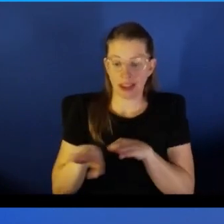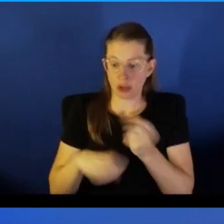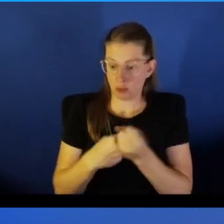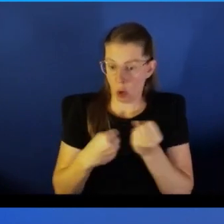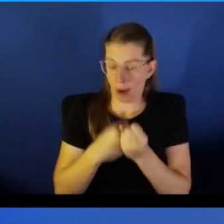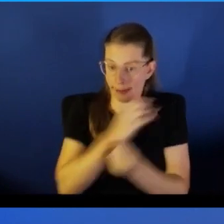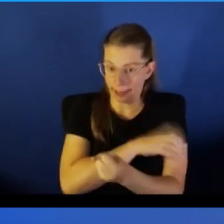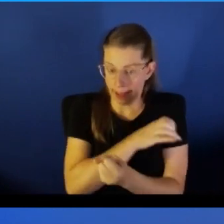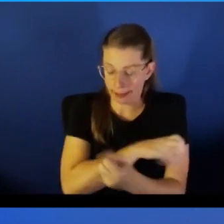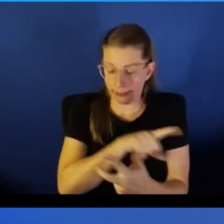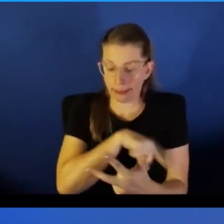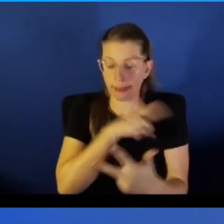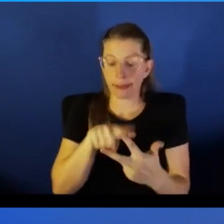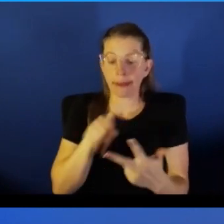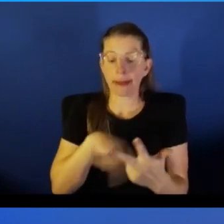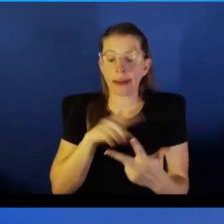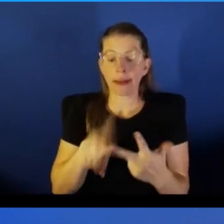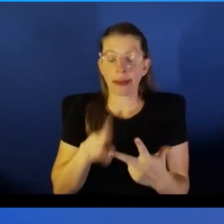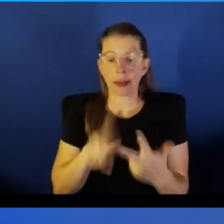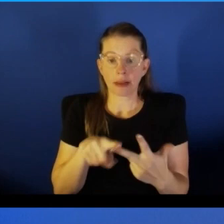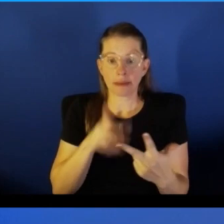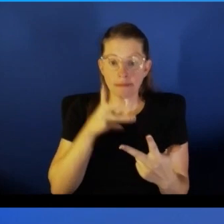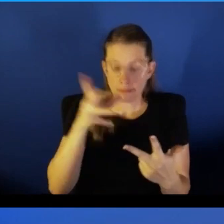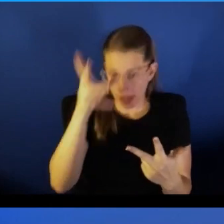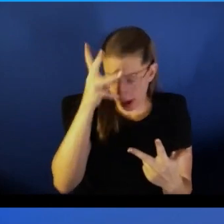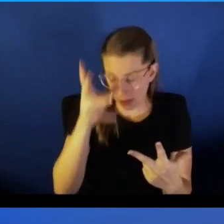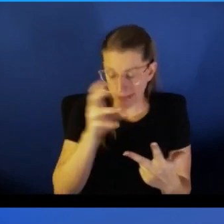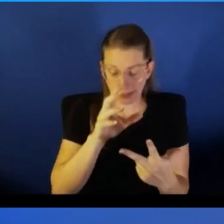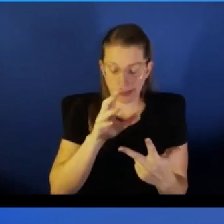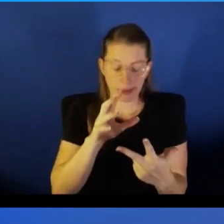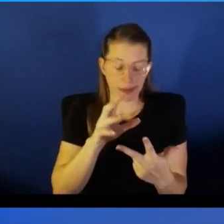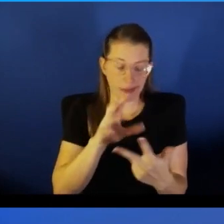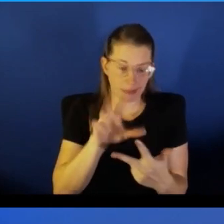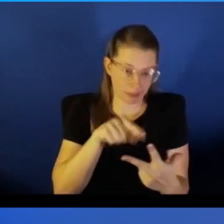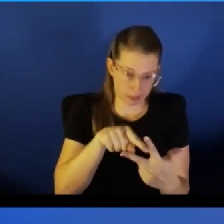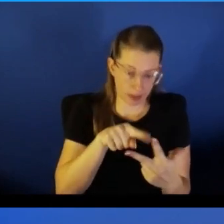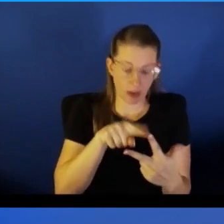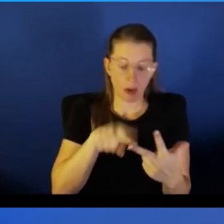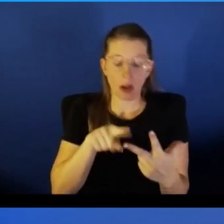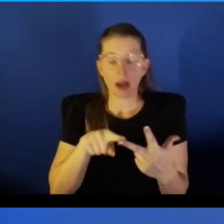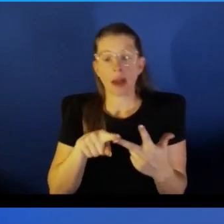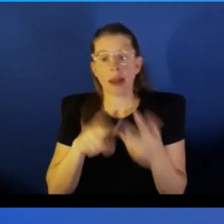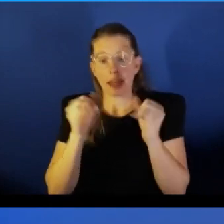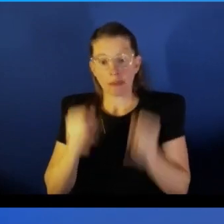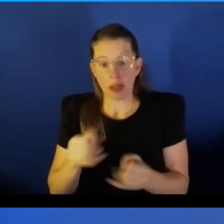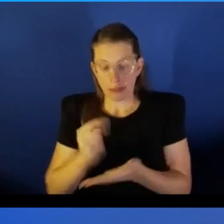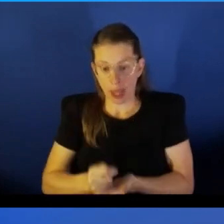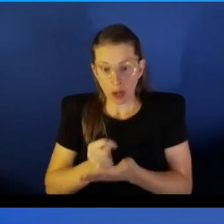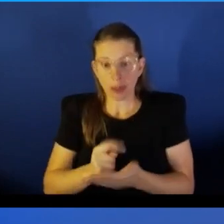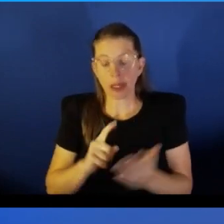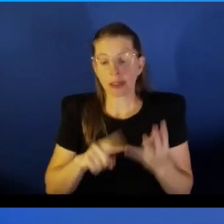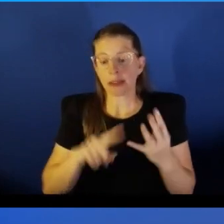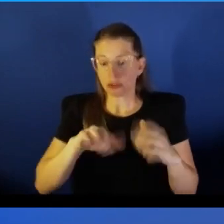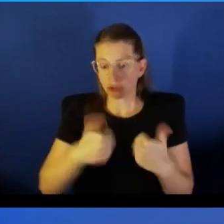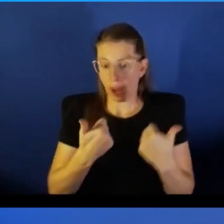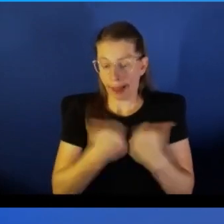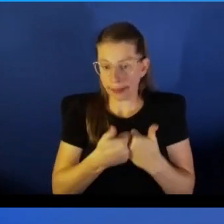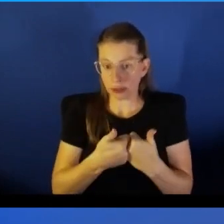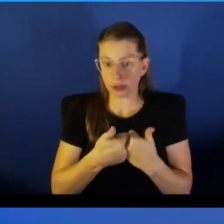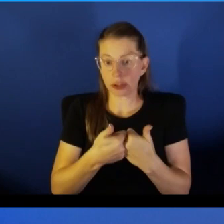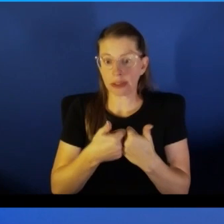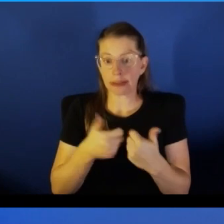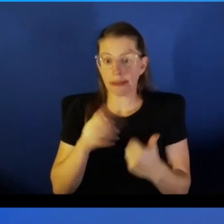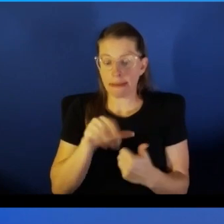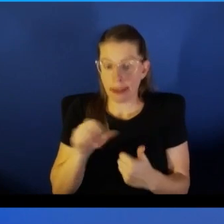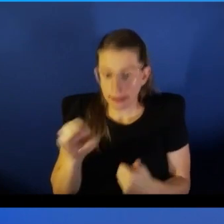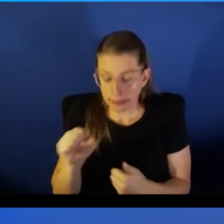with families with children with some challenging behaviors or individual therapy. A lot of our people with autism